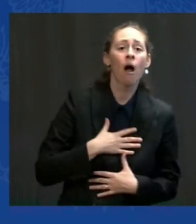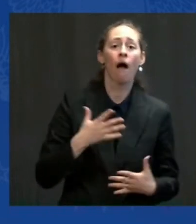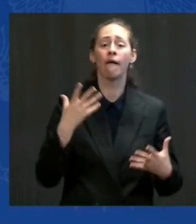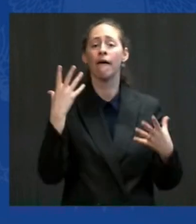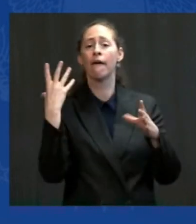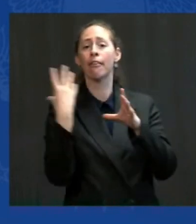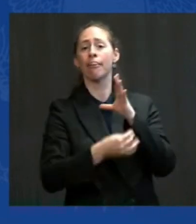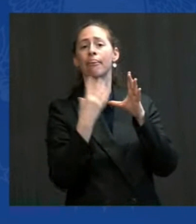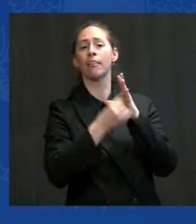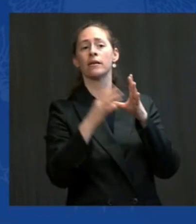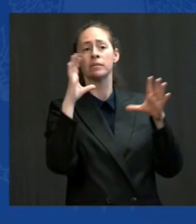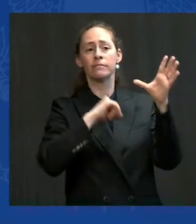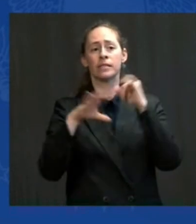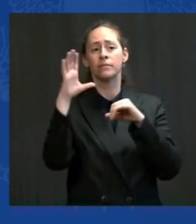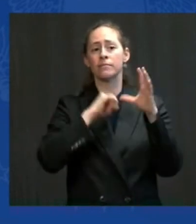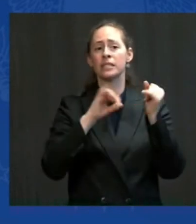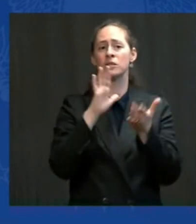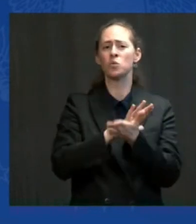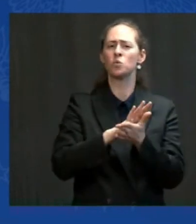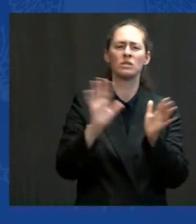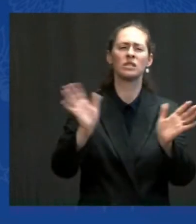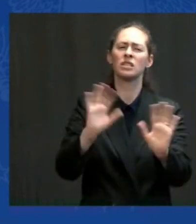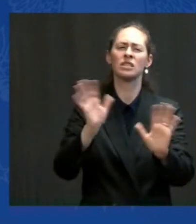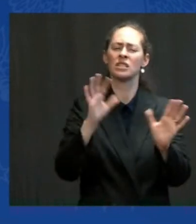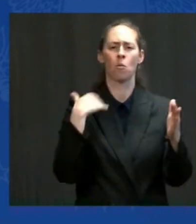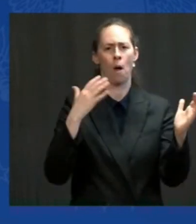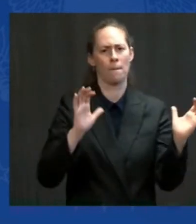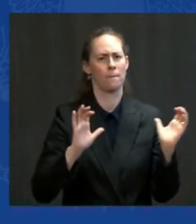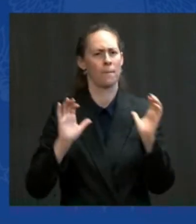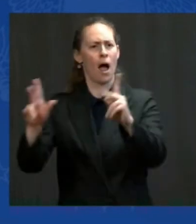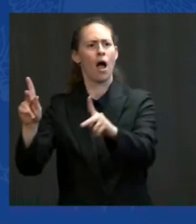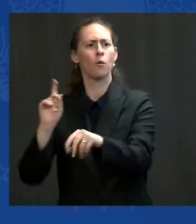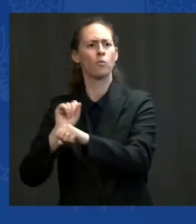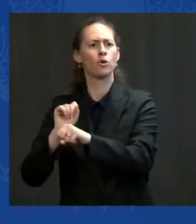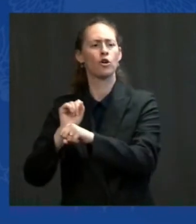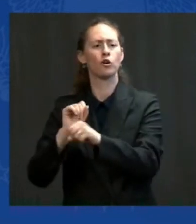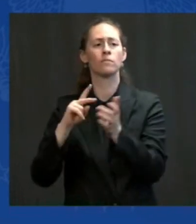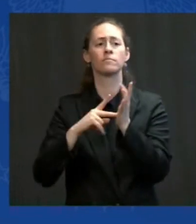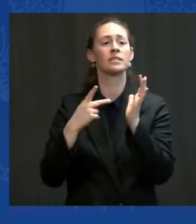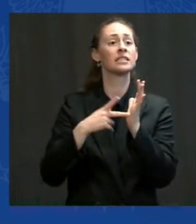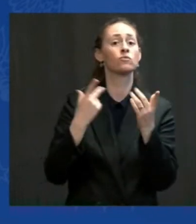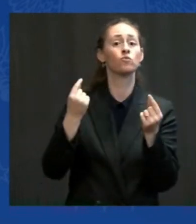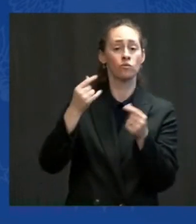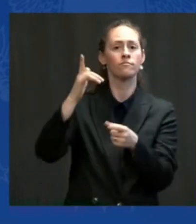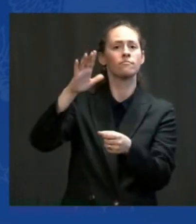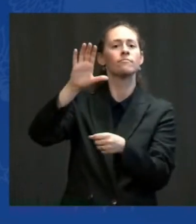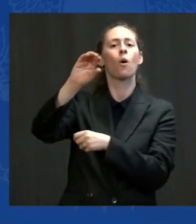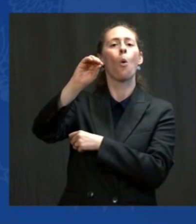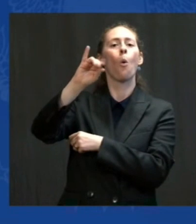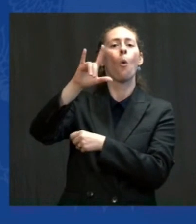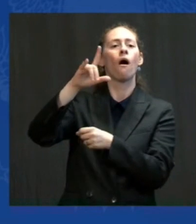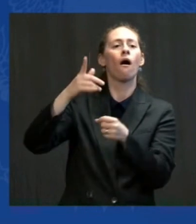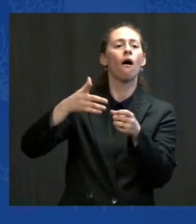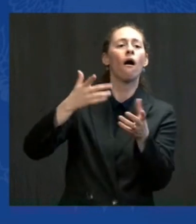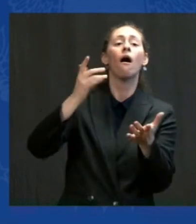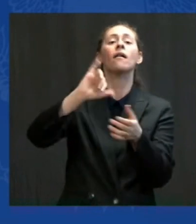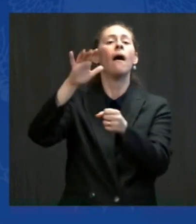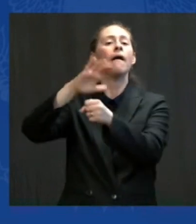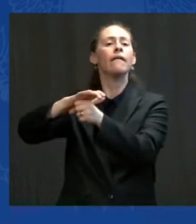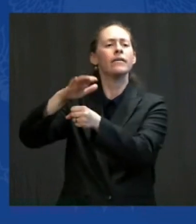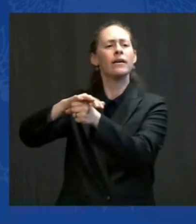to work capping tens of thousands of abandoned oil and gas wells that are leaking methane. It's